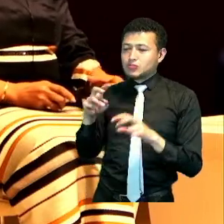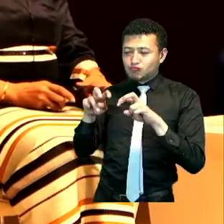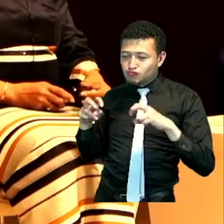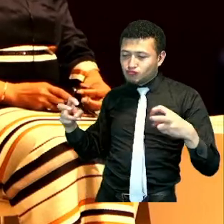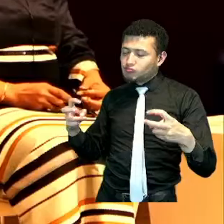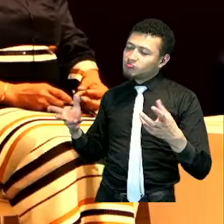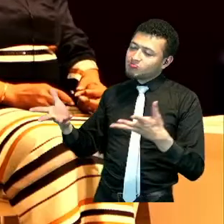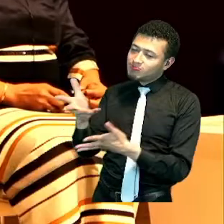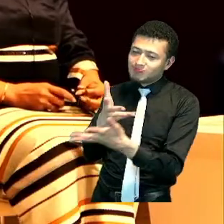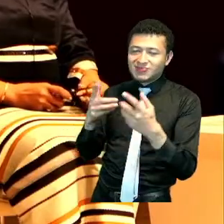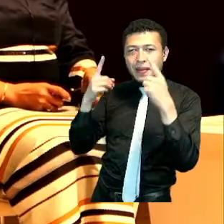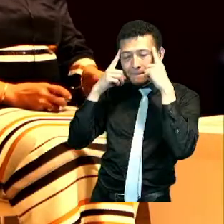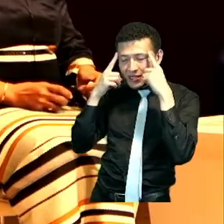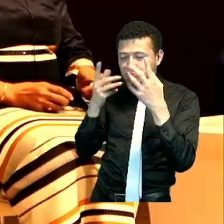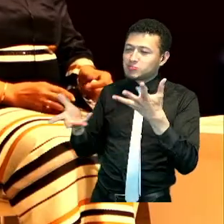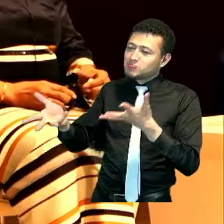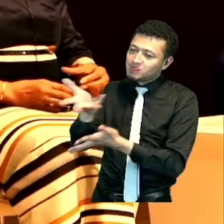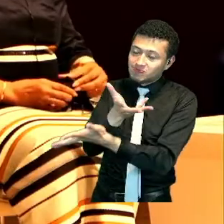few thoughts.